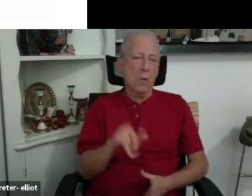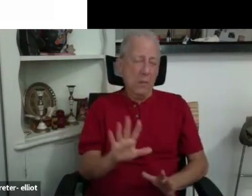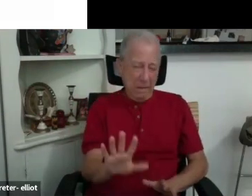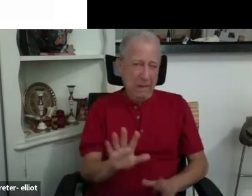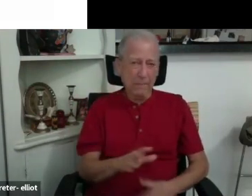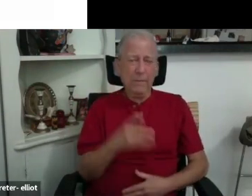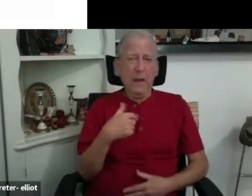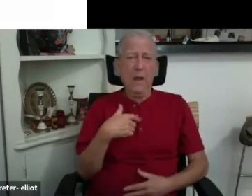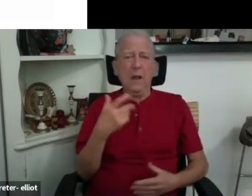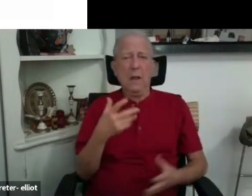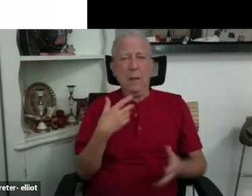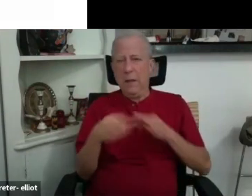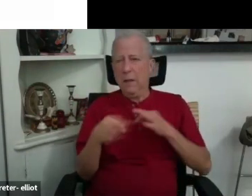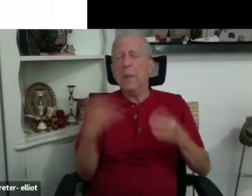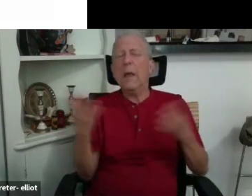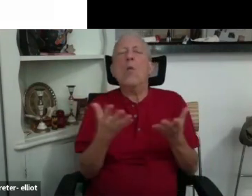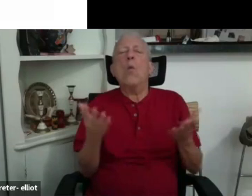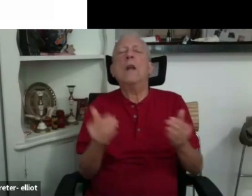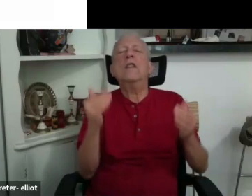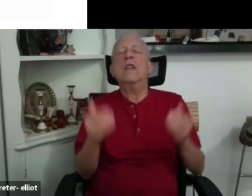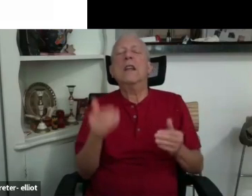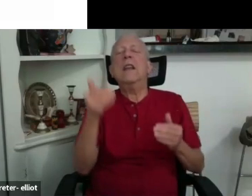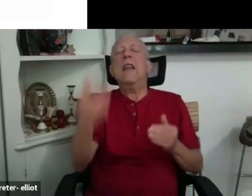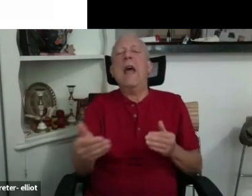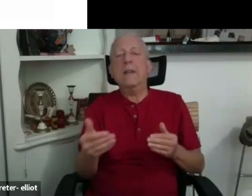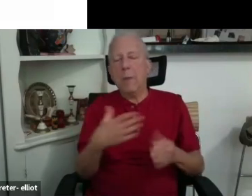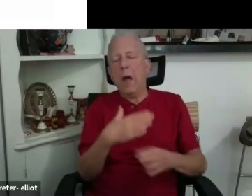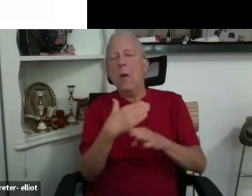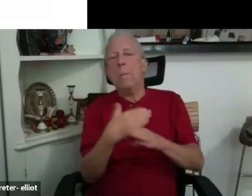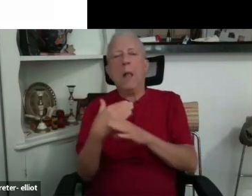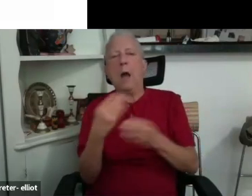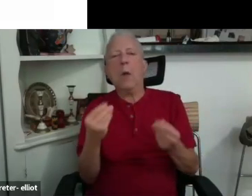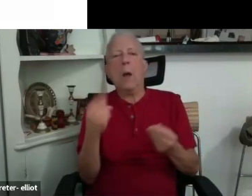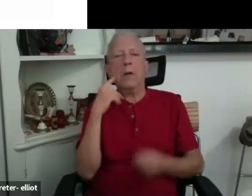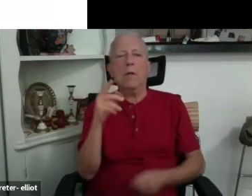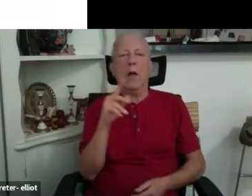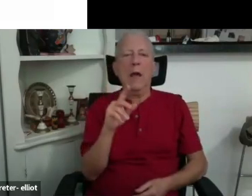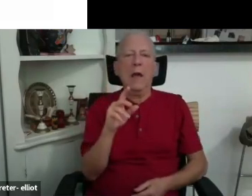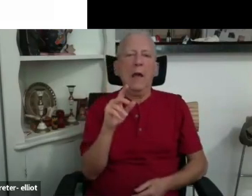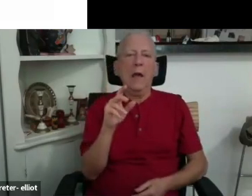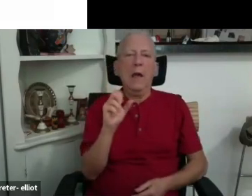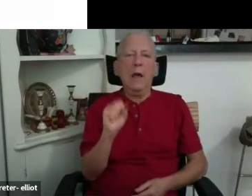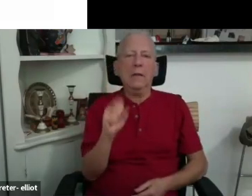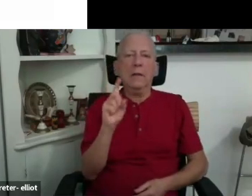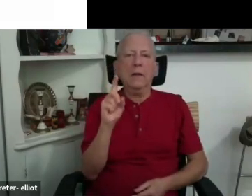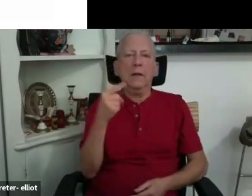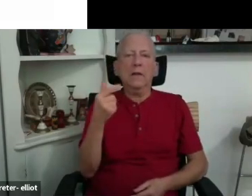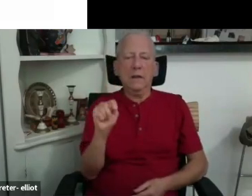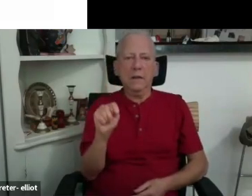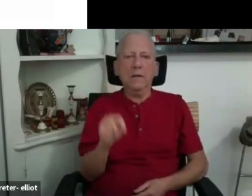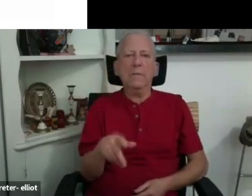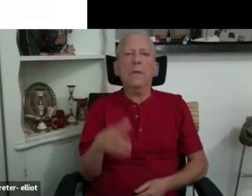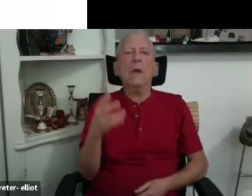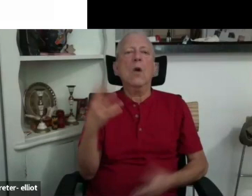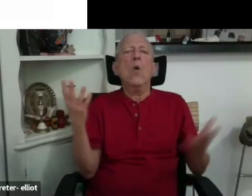about what is meant by the block property for SDGTs under the current regs. So first,